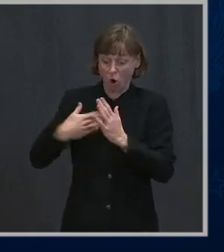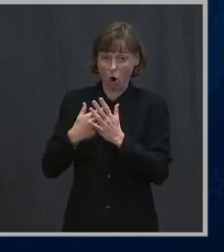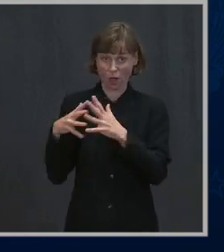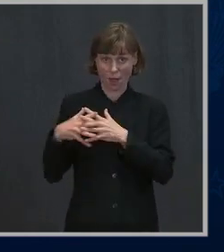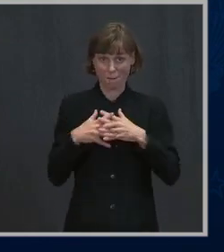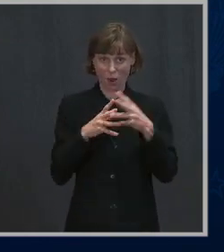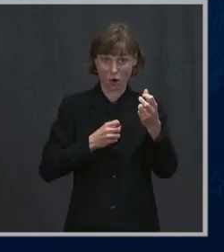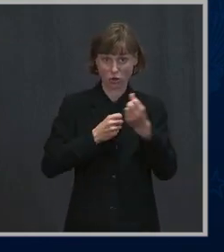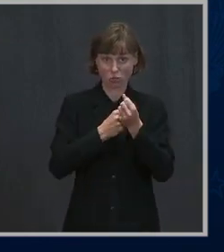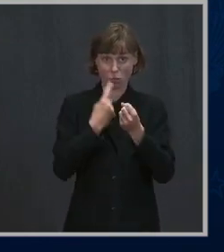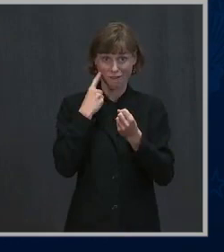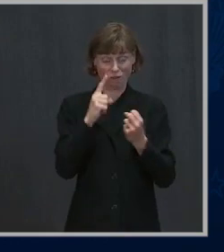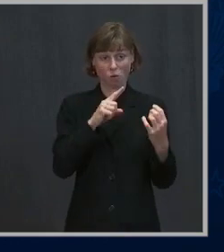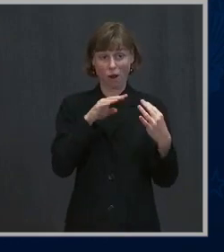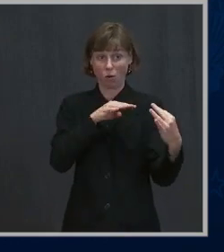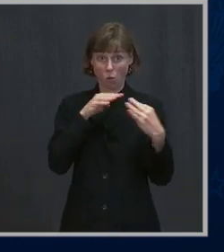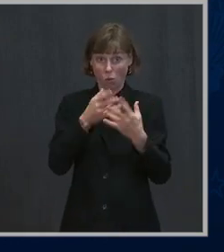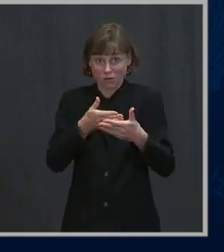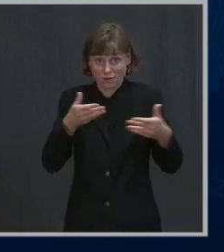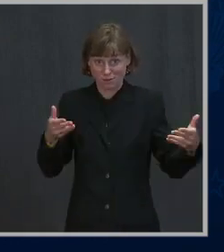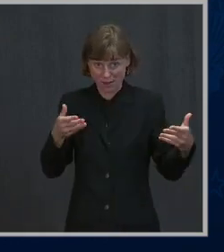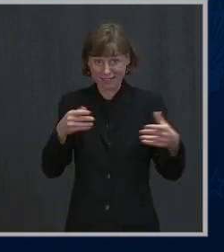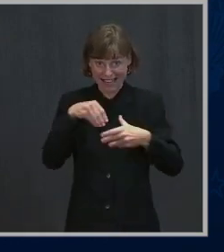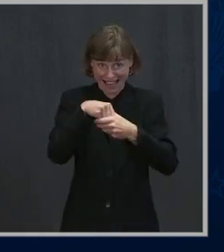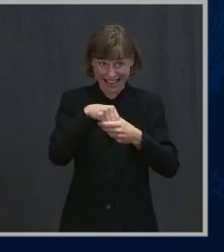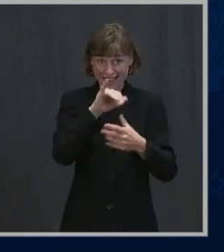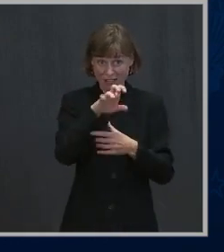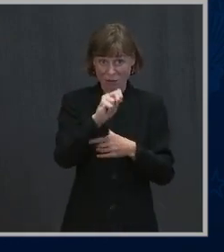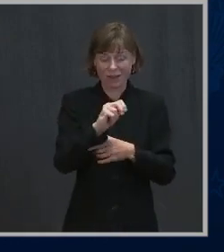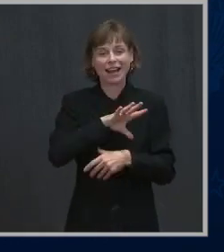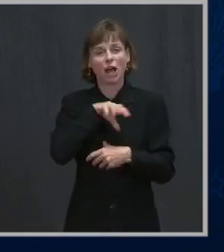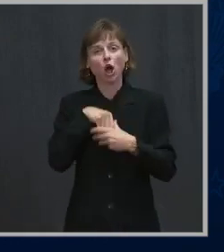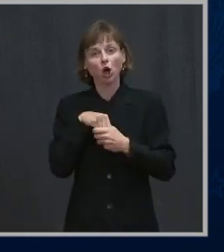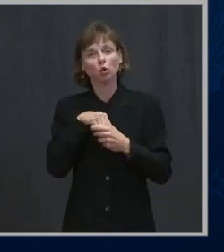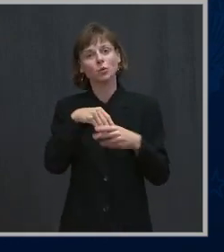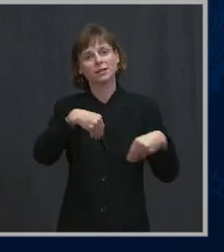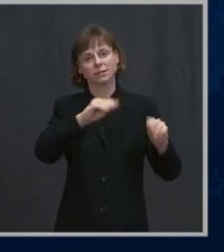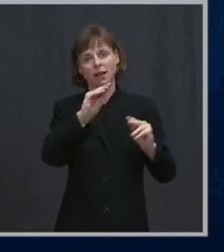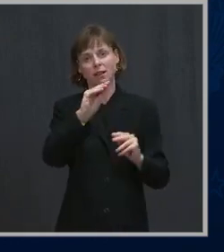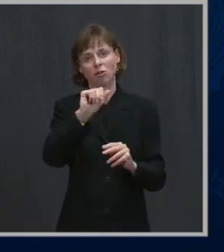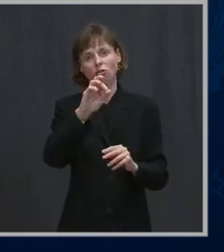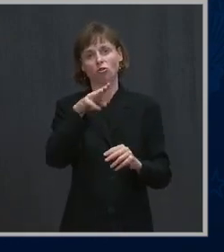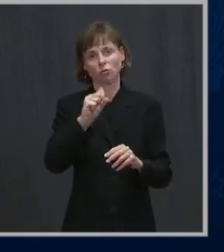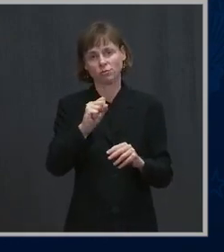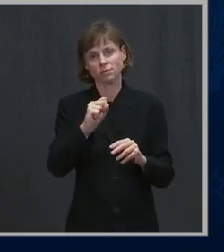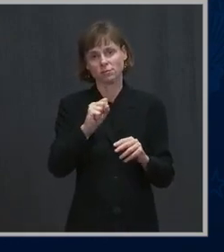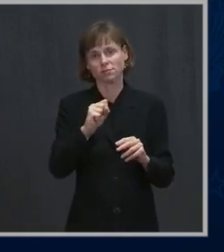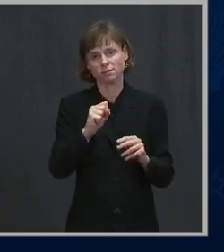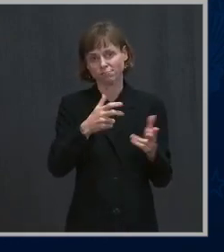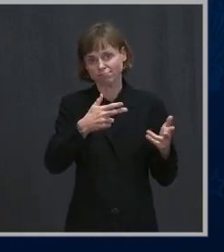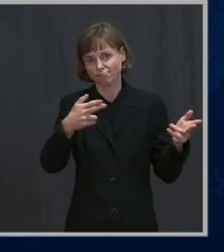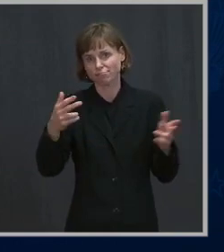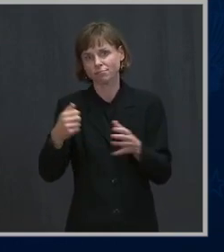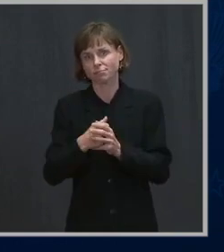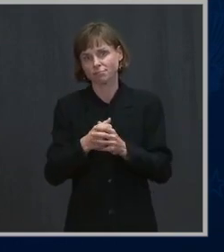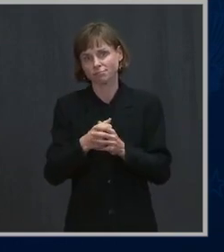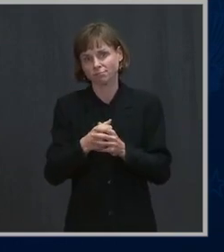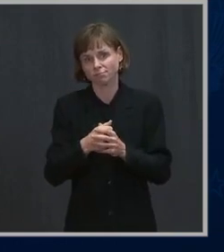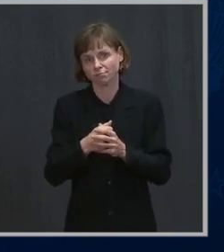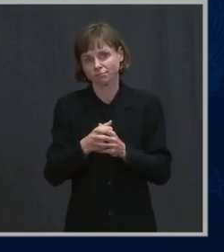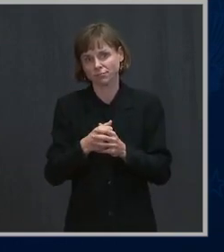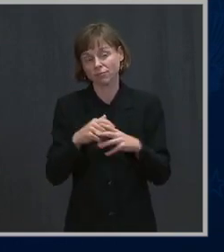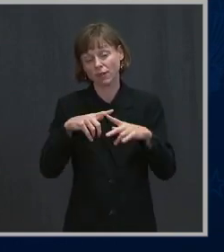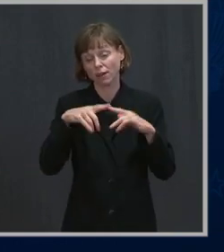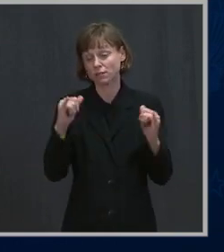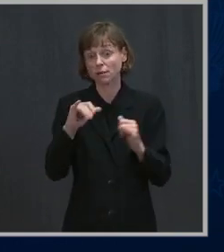offensive operations and the war in yemen including relevant arms sales at the same time saudi